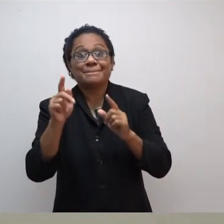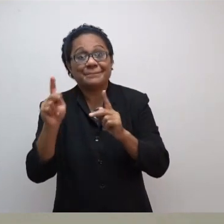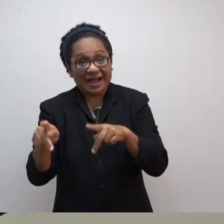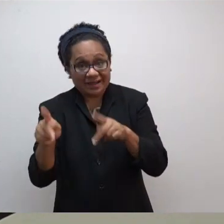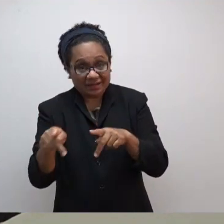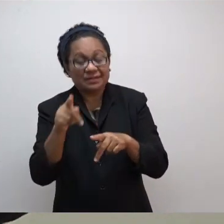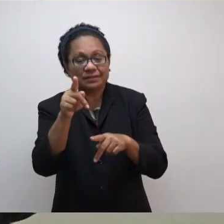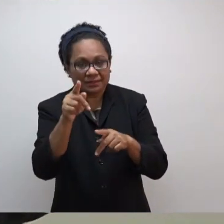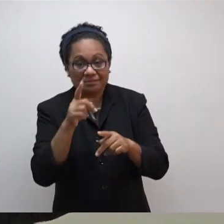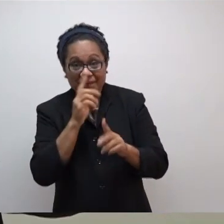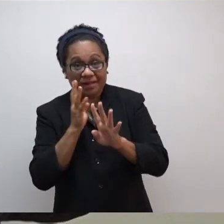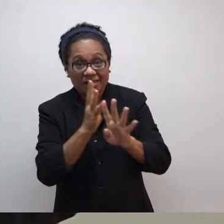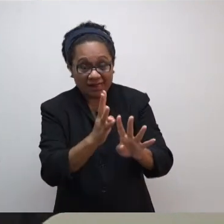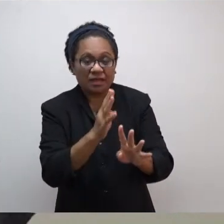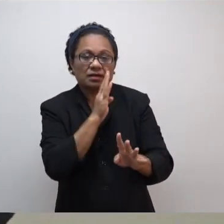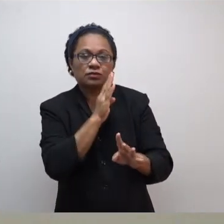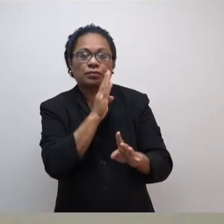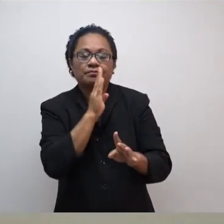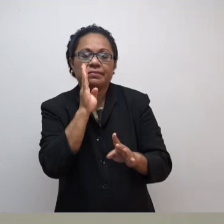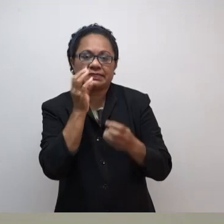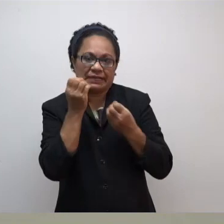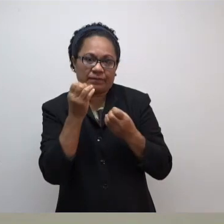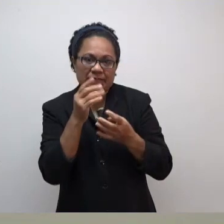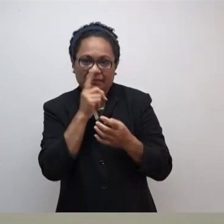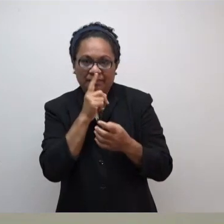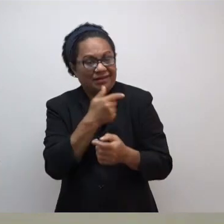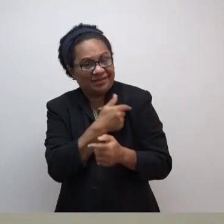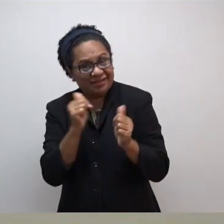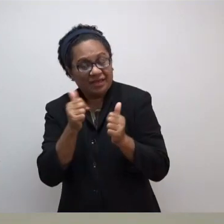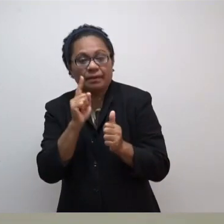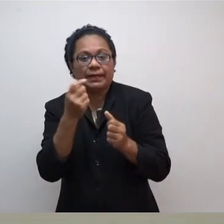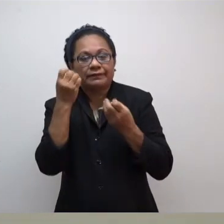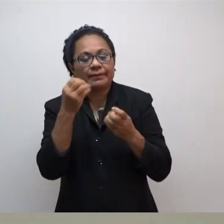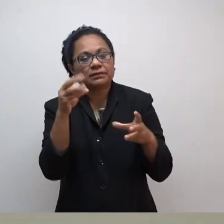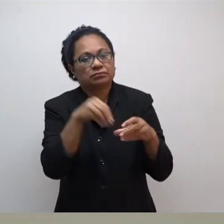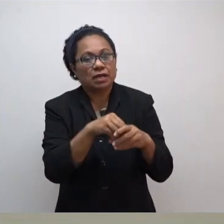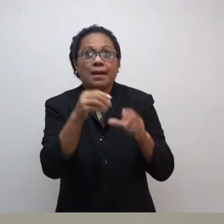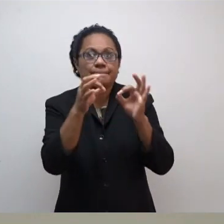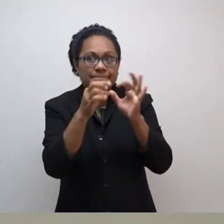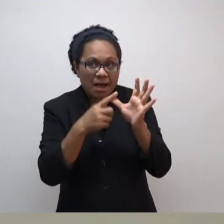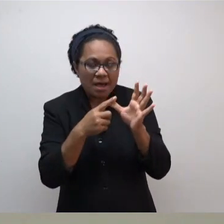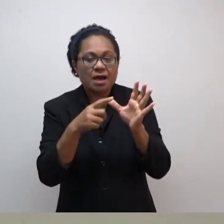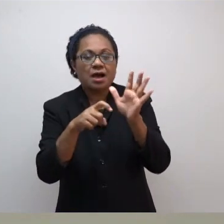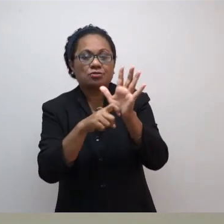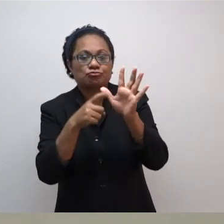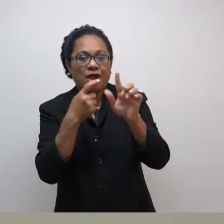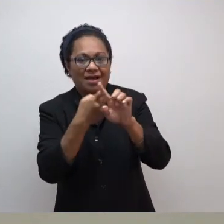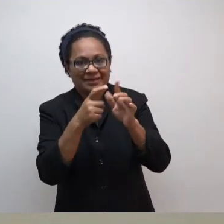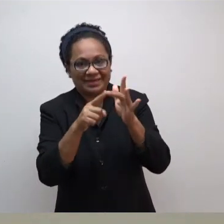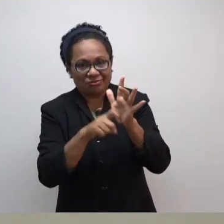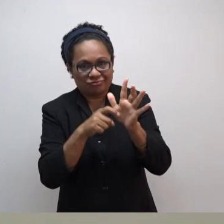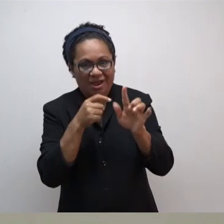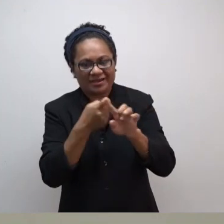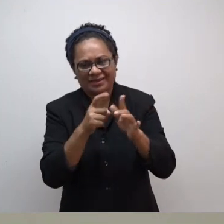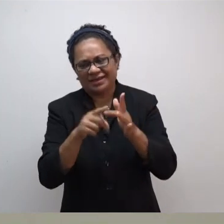Tavua, and there were some cases in Lautoka and Raki. So that's why it's taken slightly